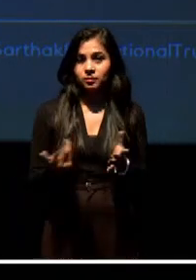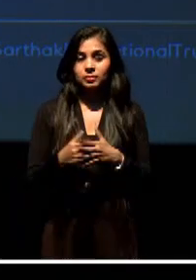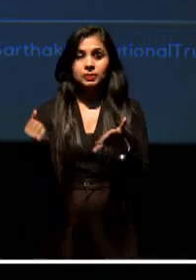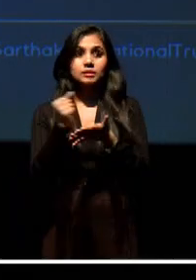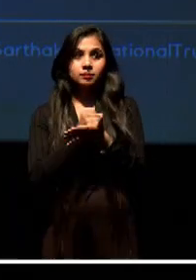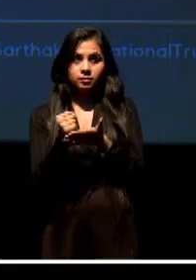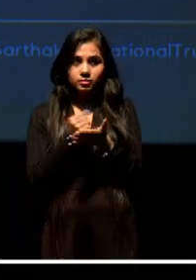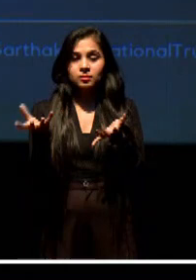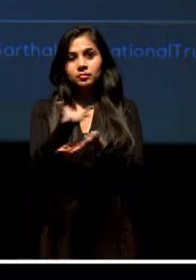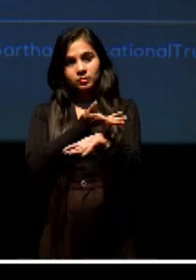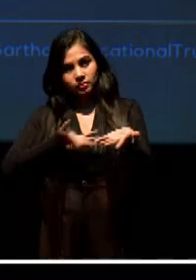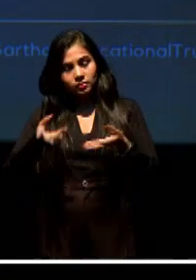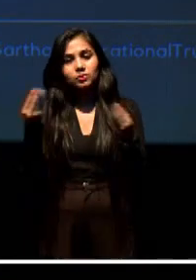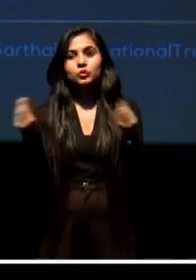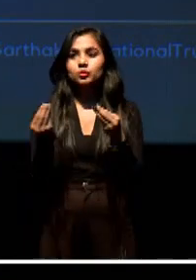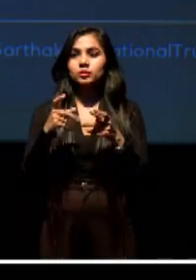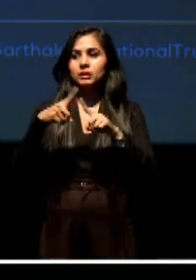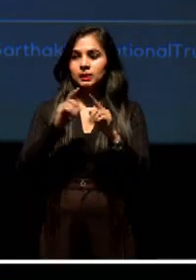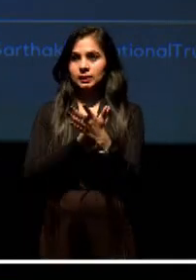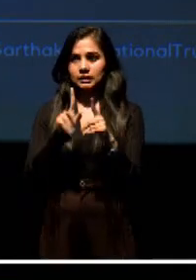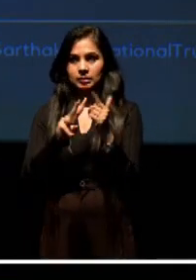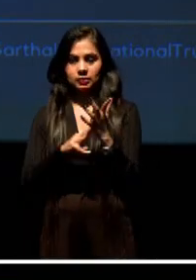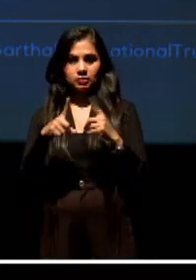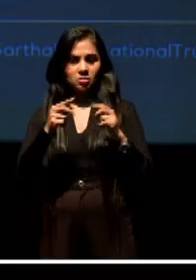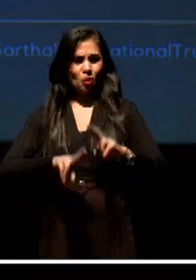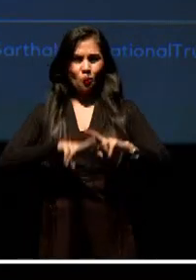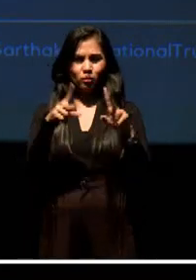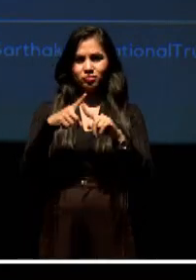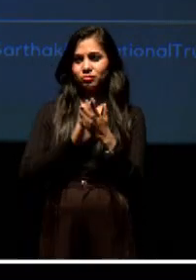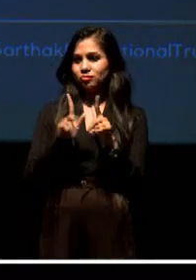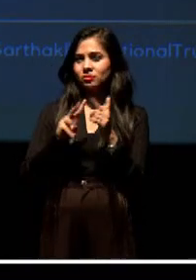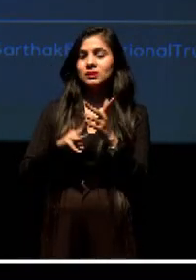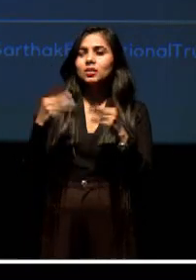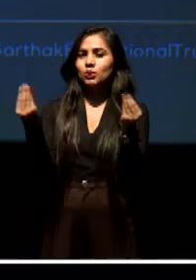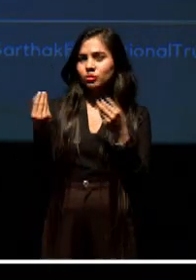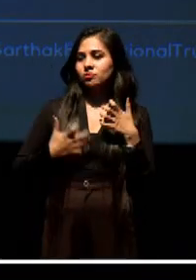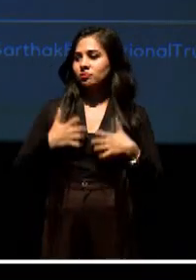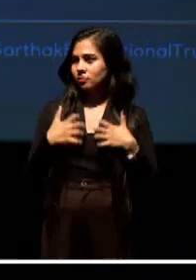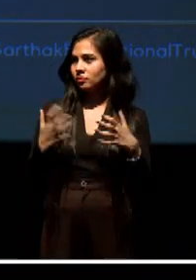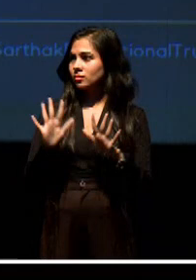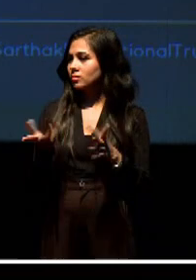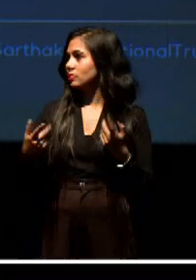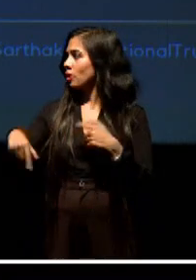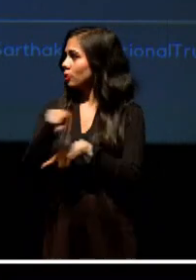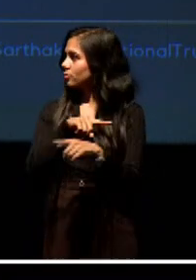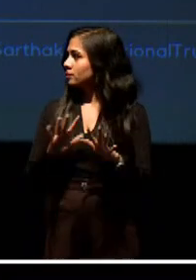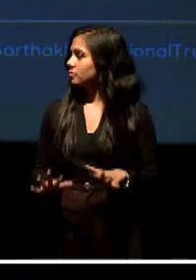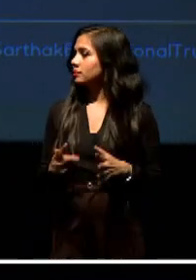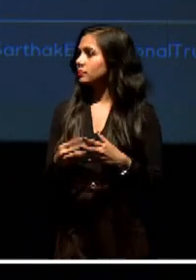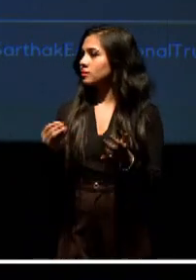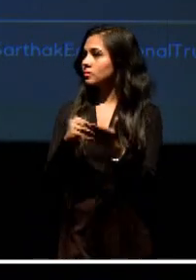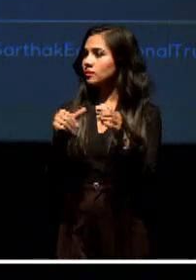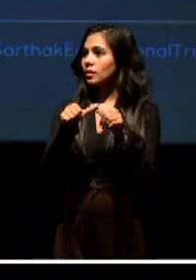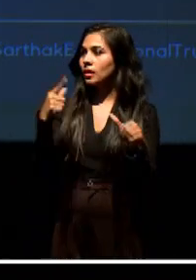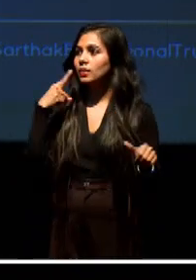discuss a few themes, not everything we can do, but some of the very exciting themes which I find everywhere. We're going to talk about AI,